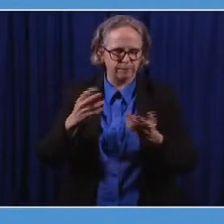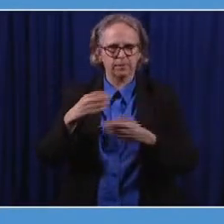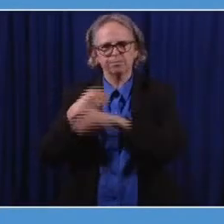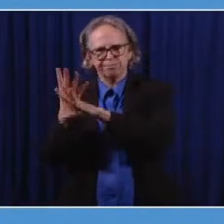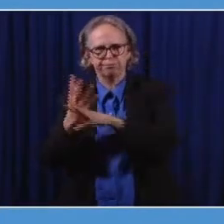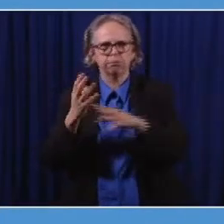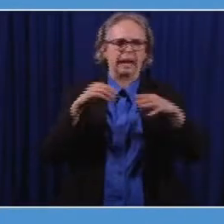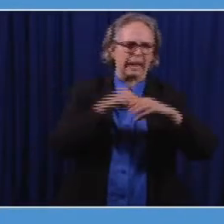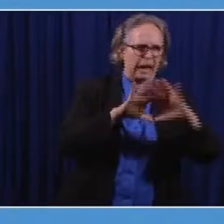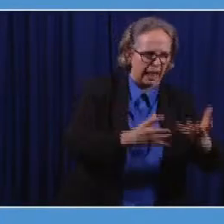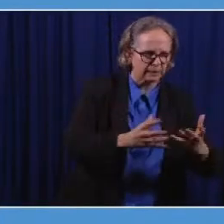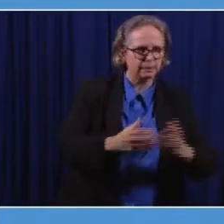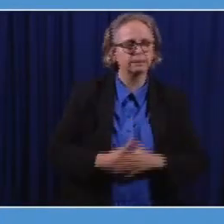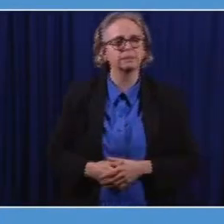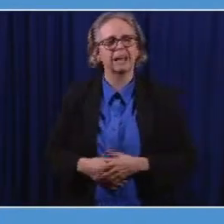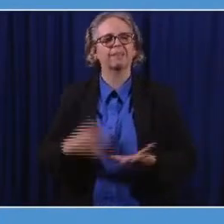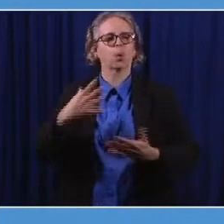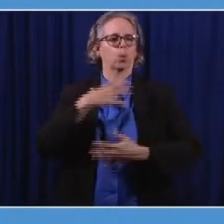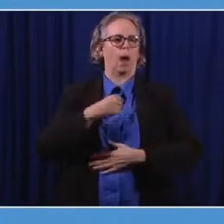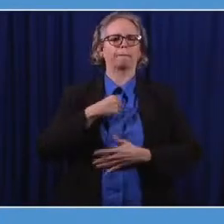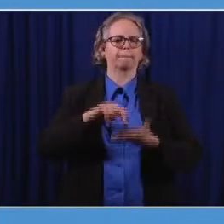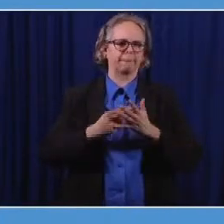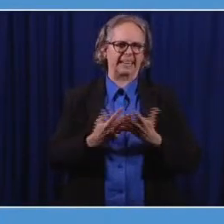in this more white or